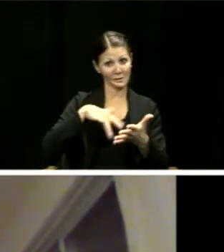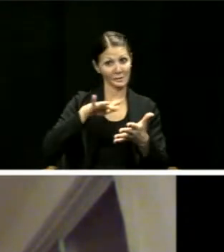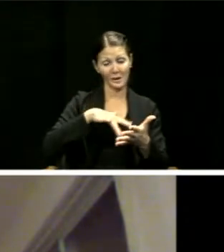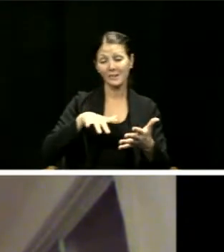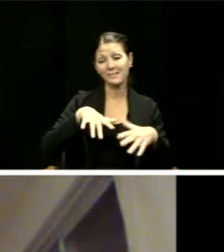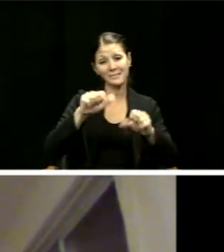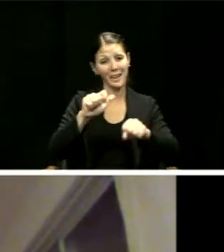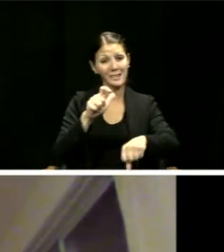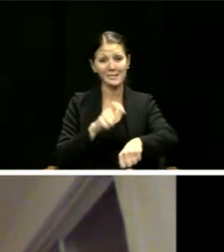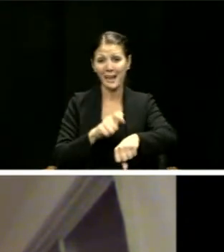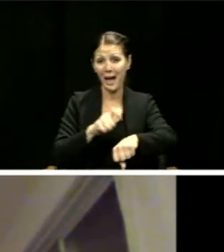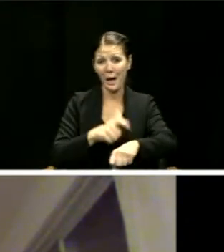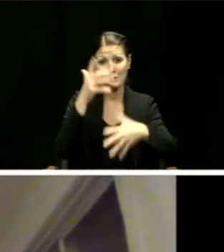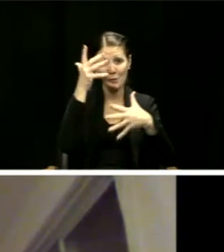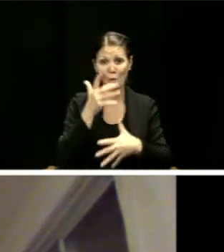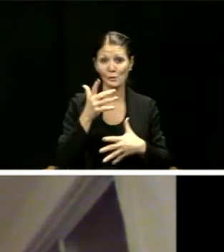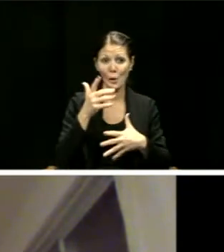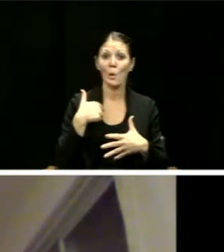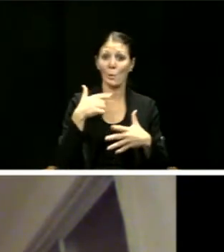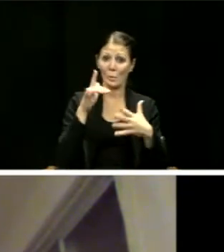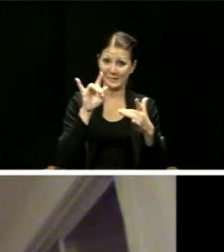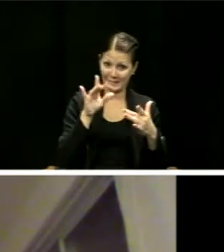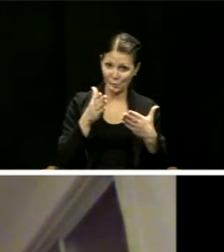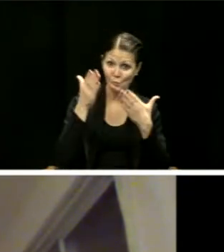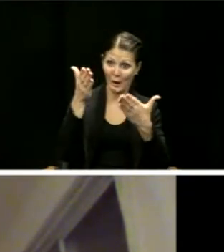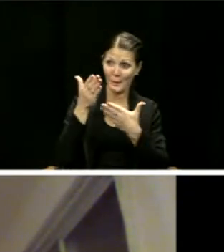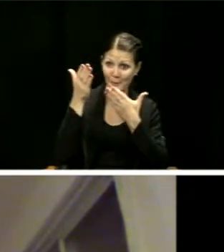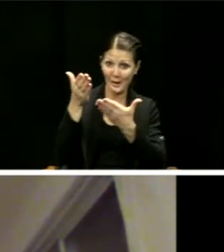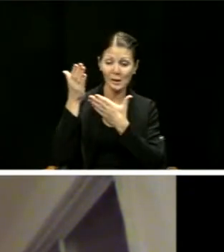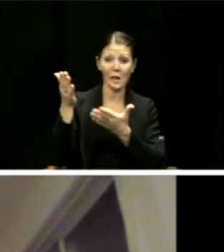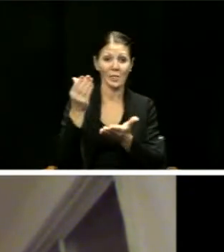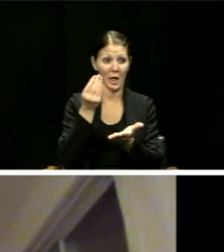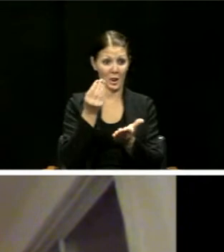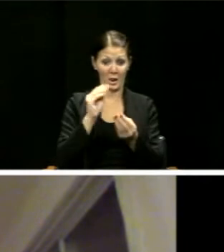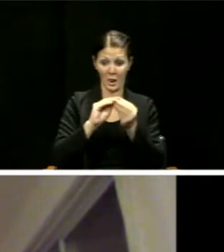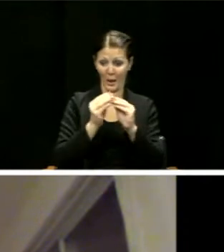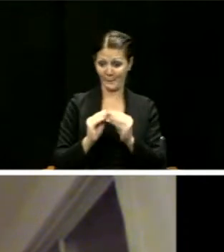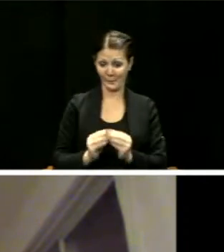unfortunately. We made recommendations. Those numbers that we put forward